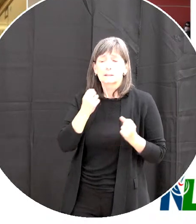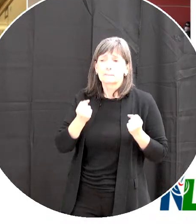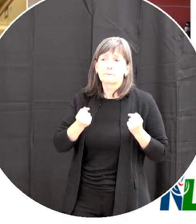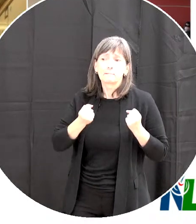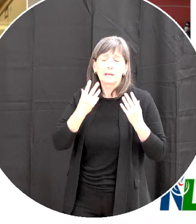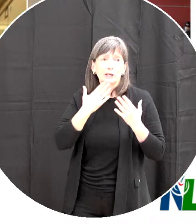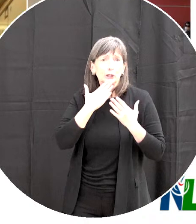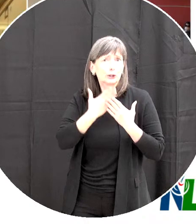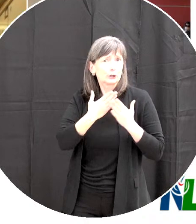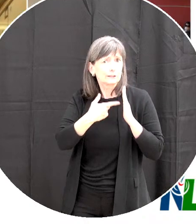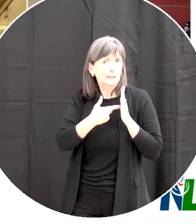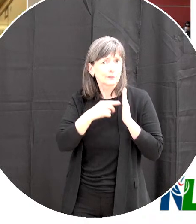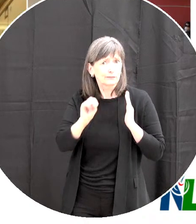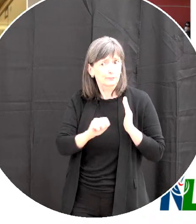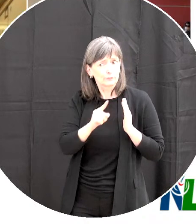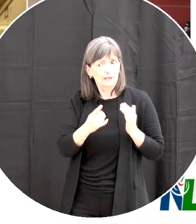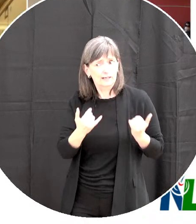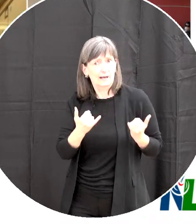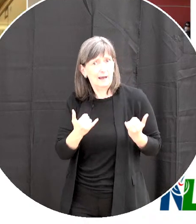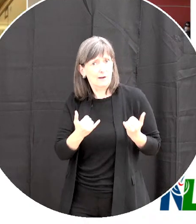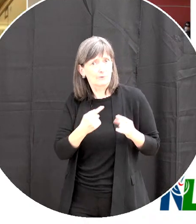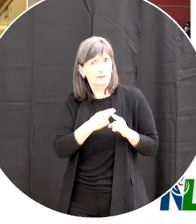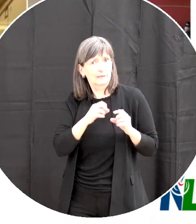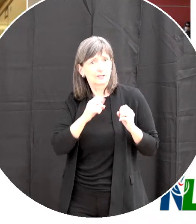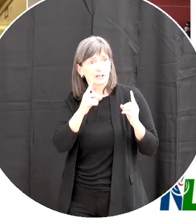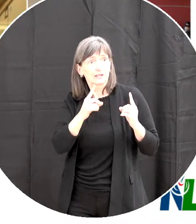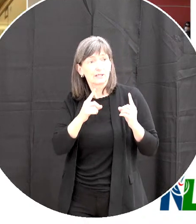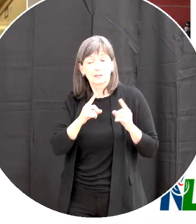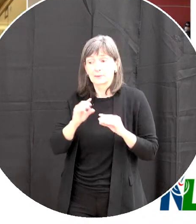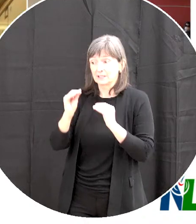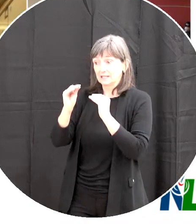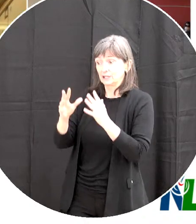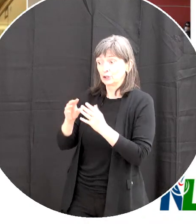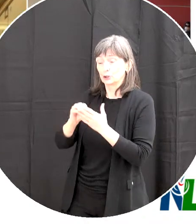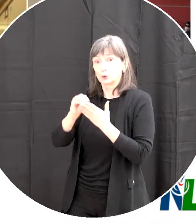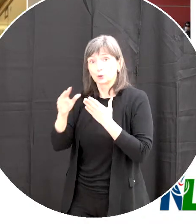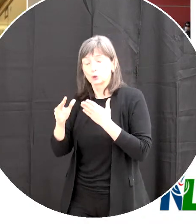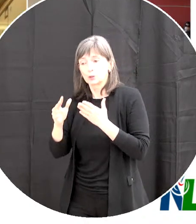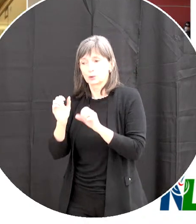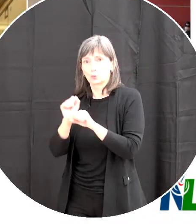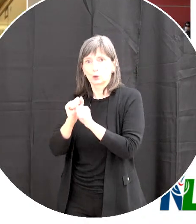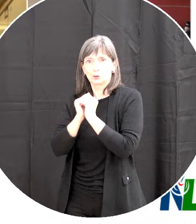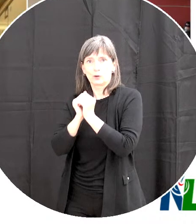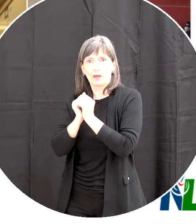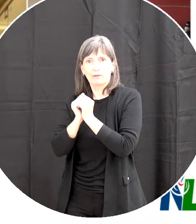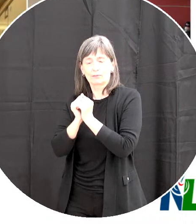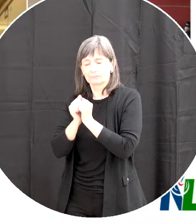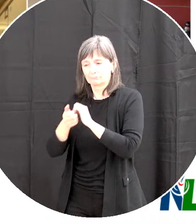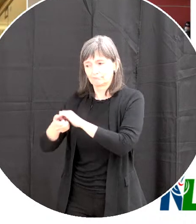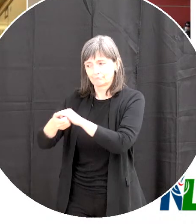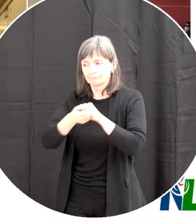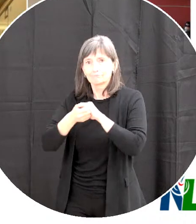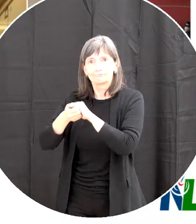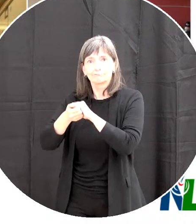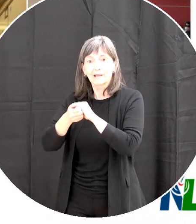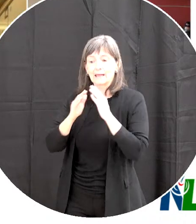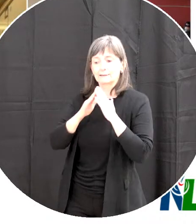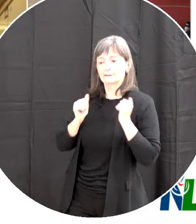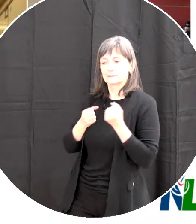coming from Newfoundland and Labrador these days? Because the teachers and students are working together with the right tools and supported by the